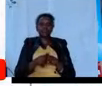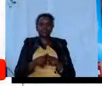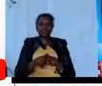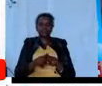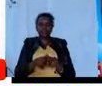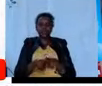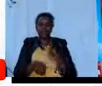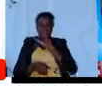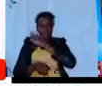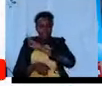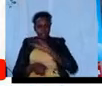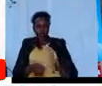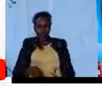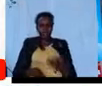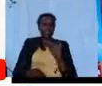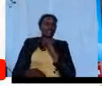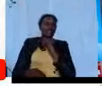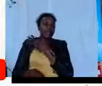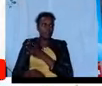the Lord hates.